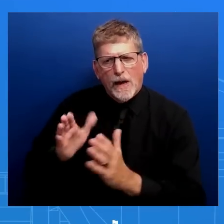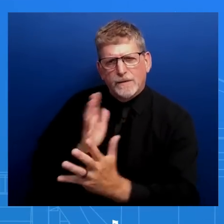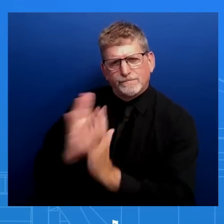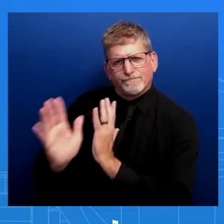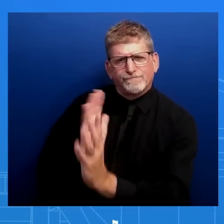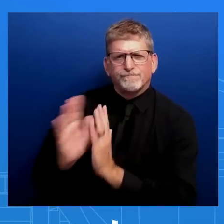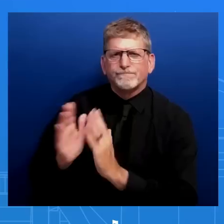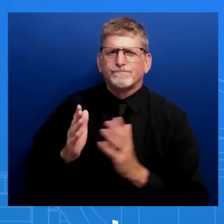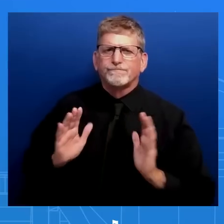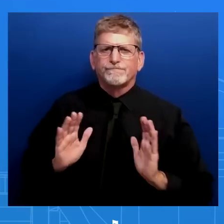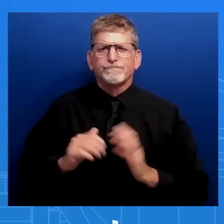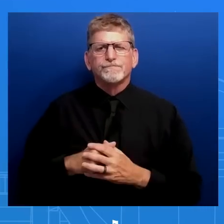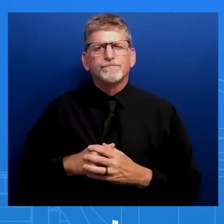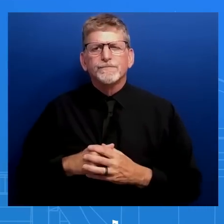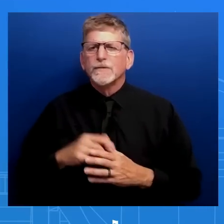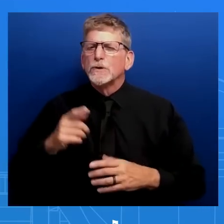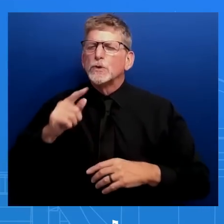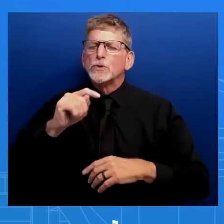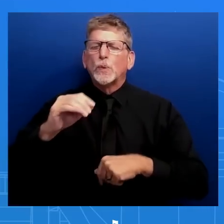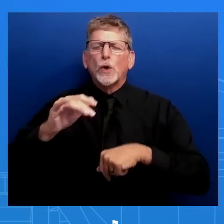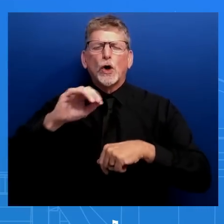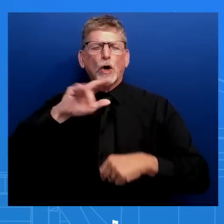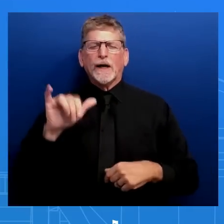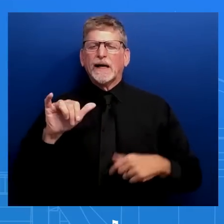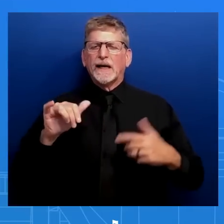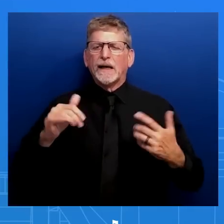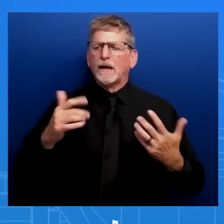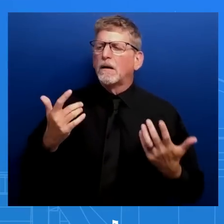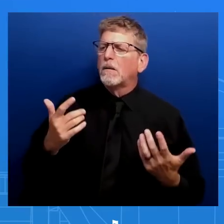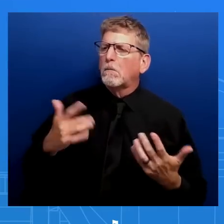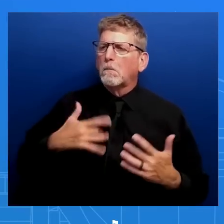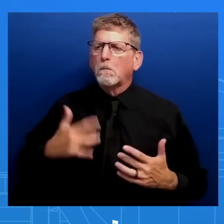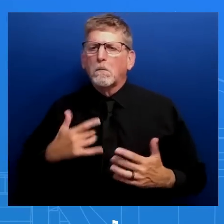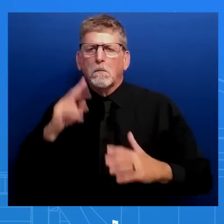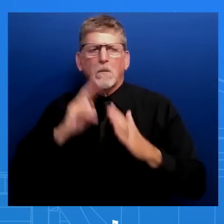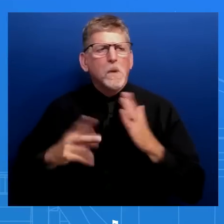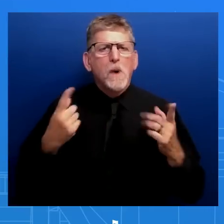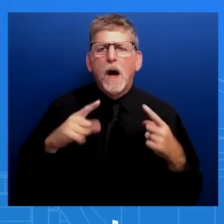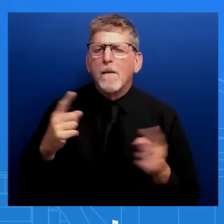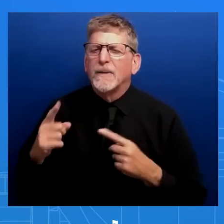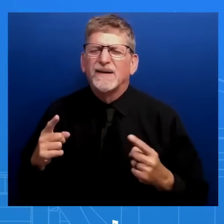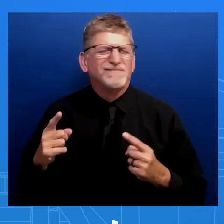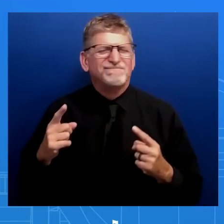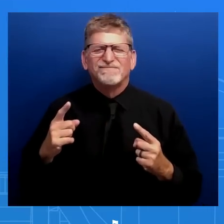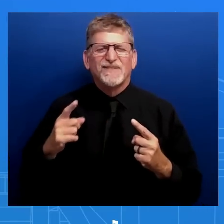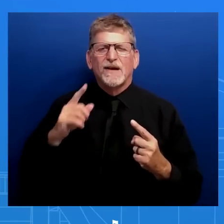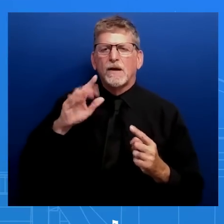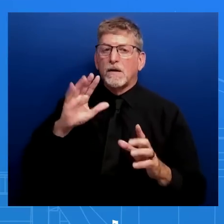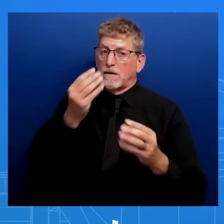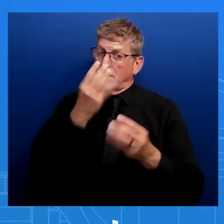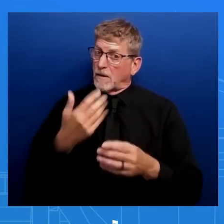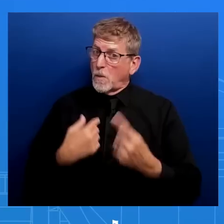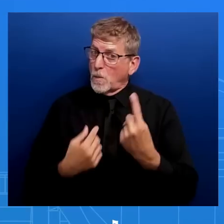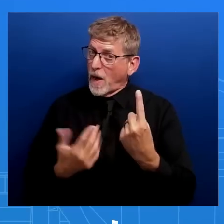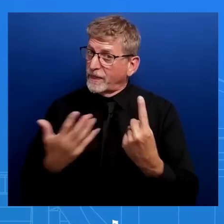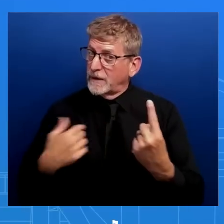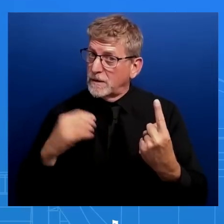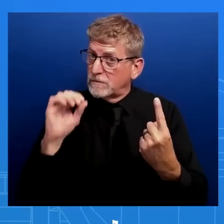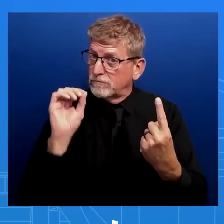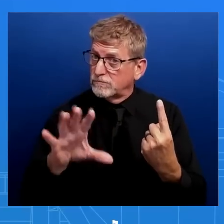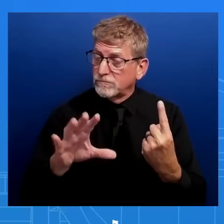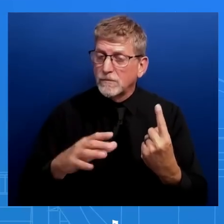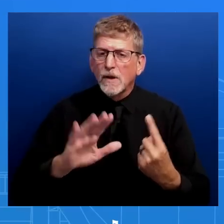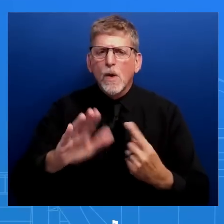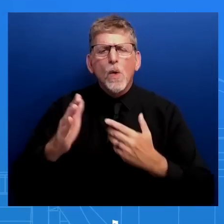have or to reach any definitive conclusions, except one, of course, and that is that no matter what happens next, we're going to